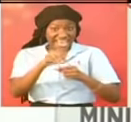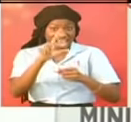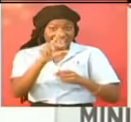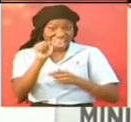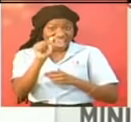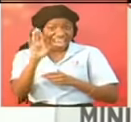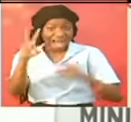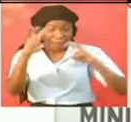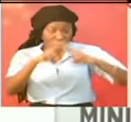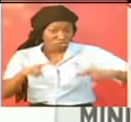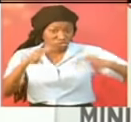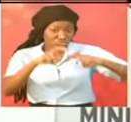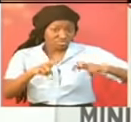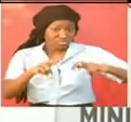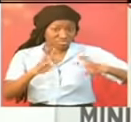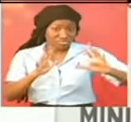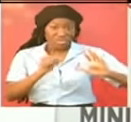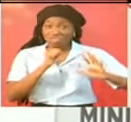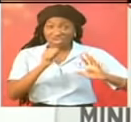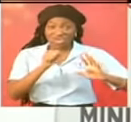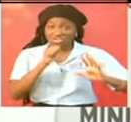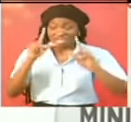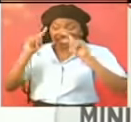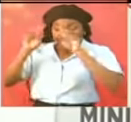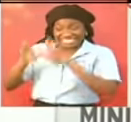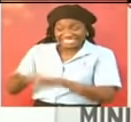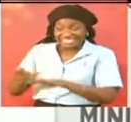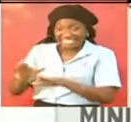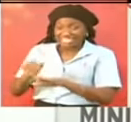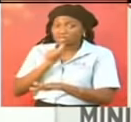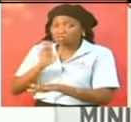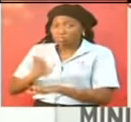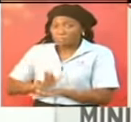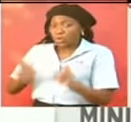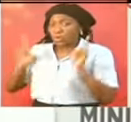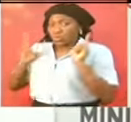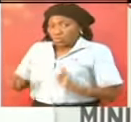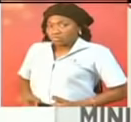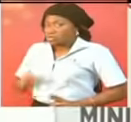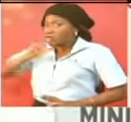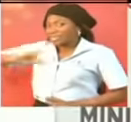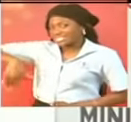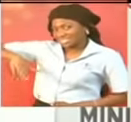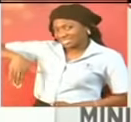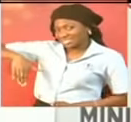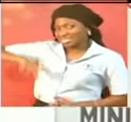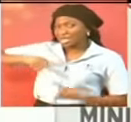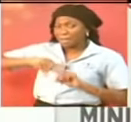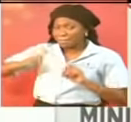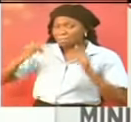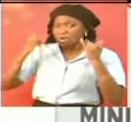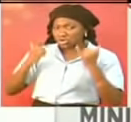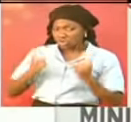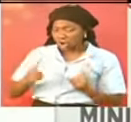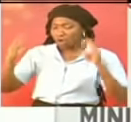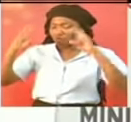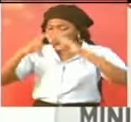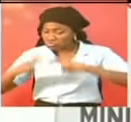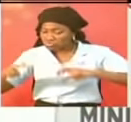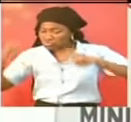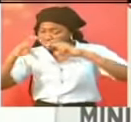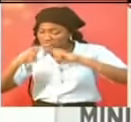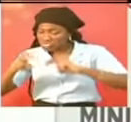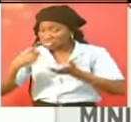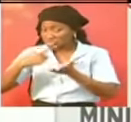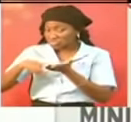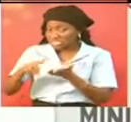initial studies did not include pregnant or breastfeeding women, but these studies are now ongoing.